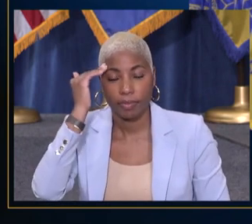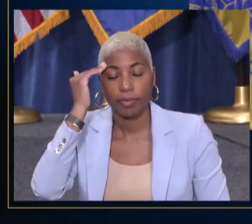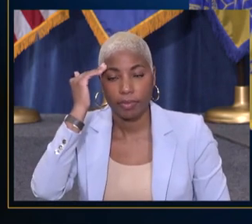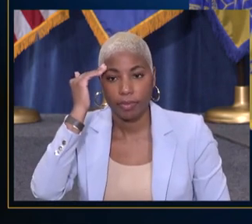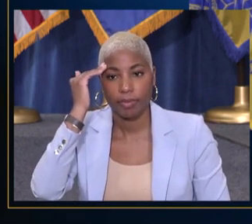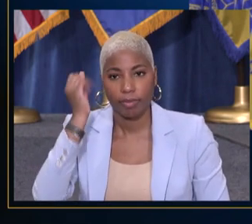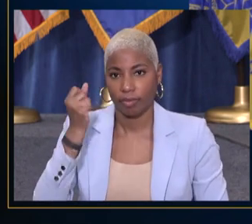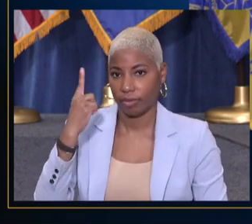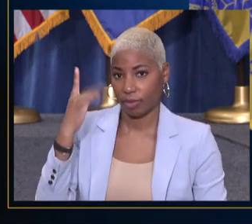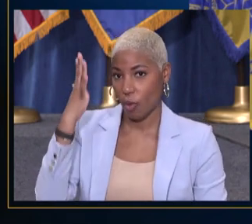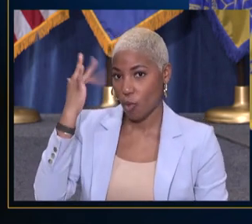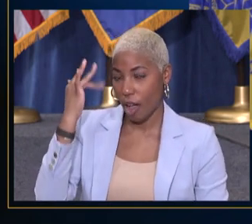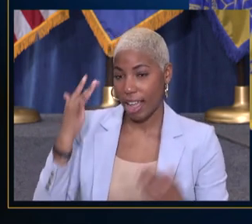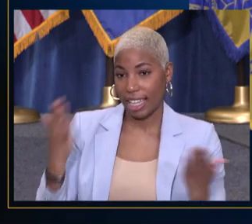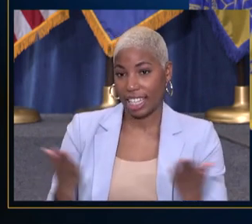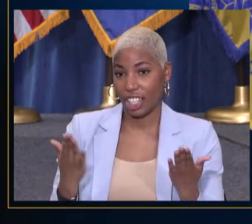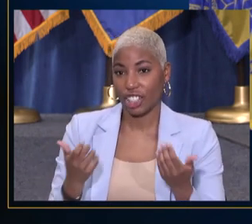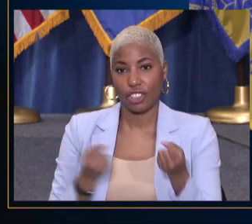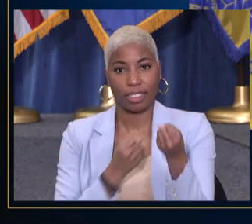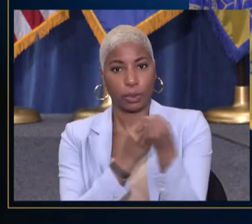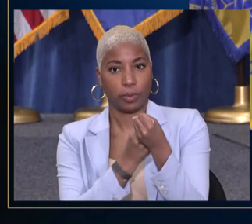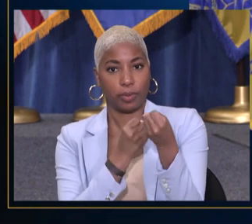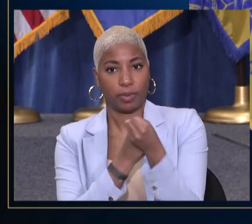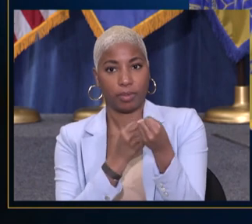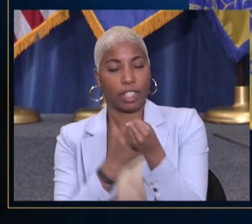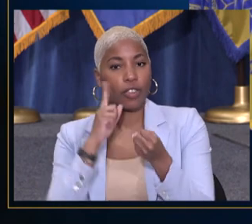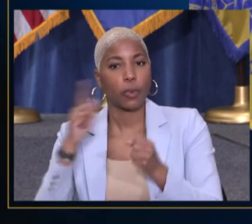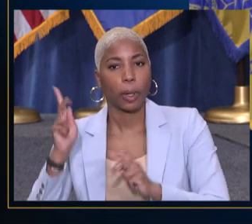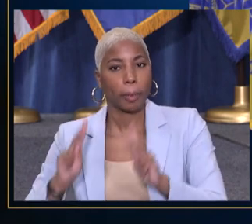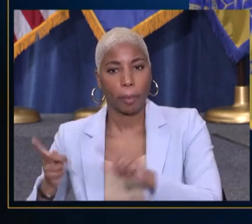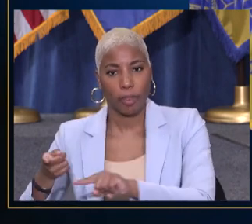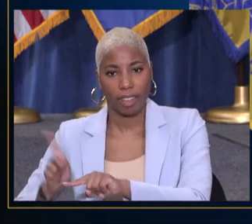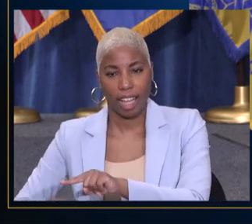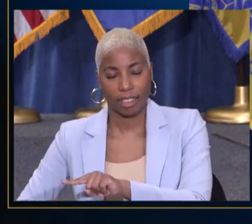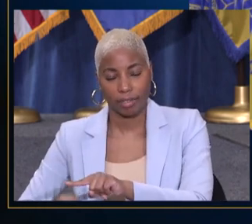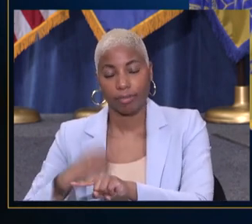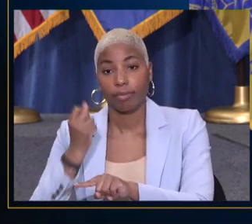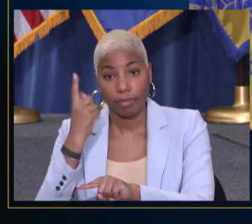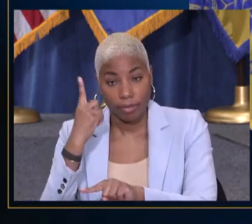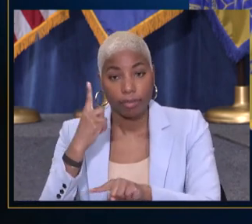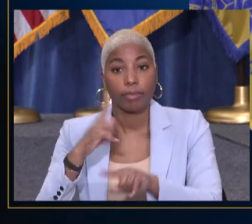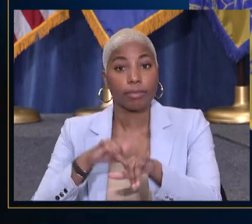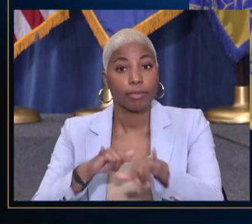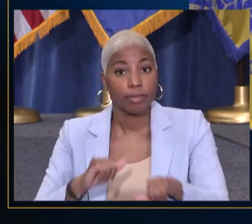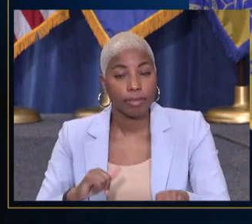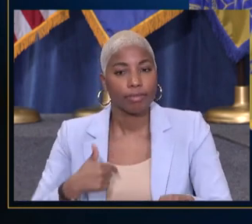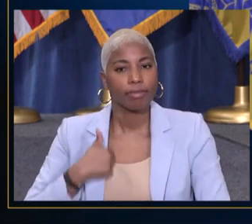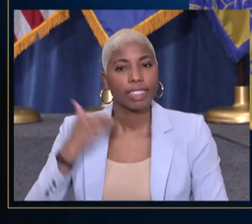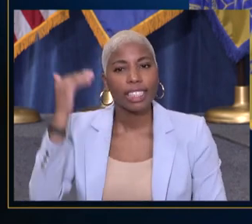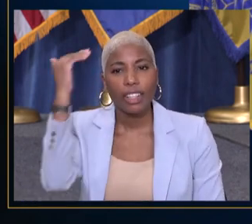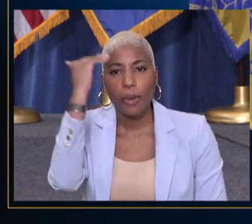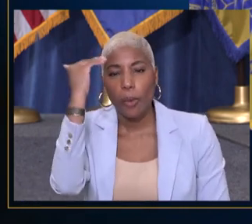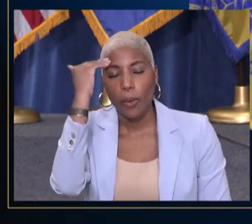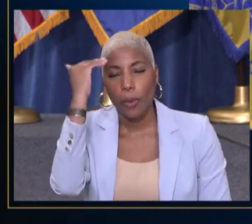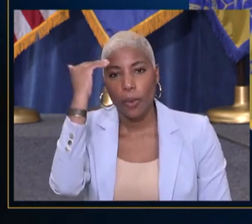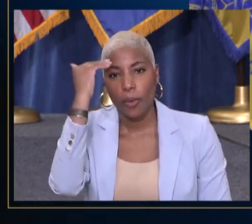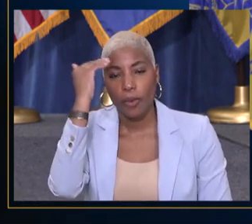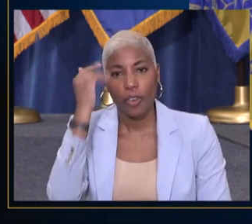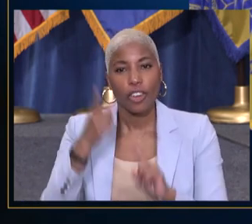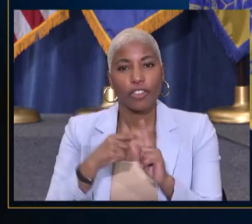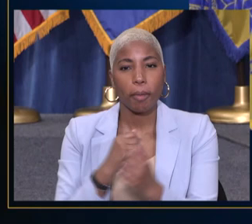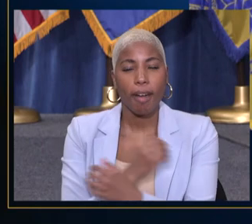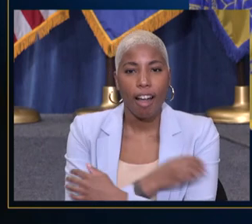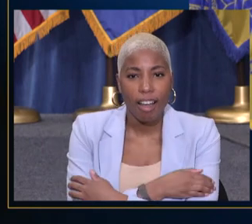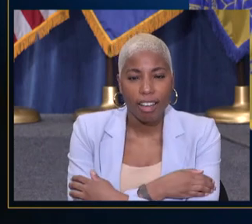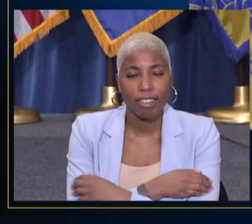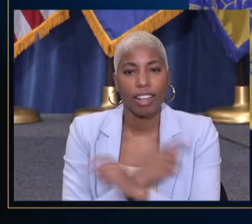you're here trying to help people who can't be here. But more than that, I think I know from those hugs